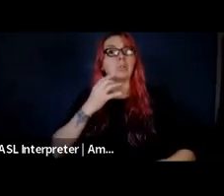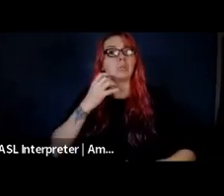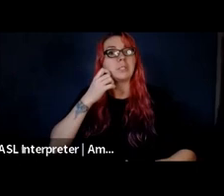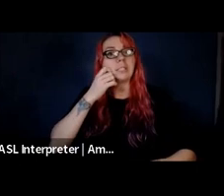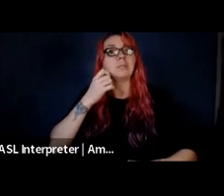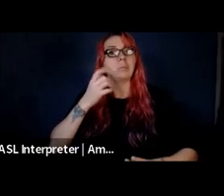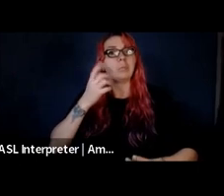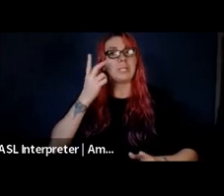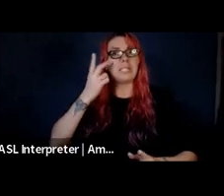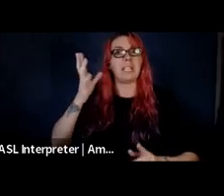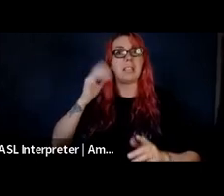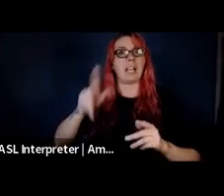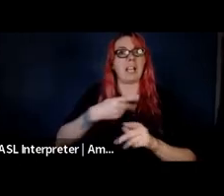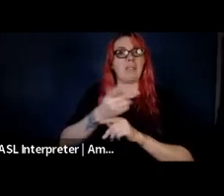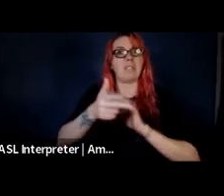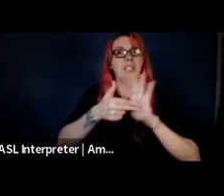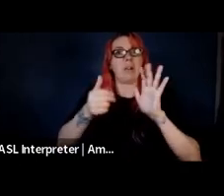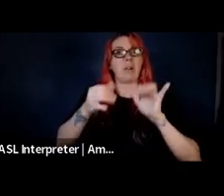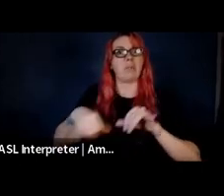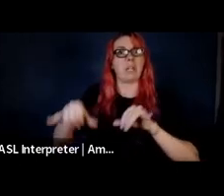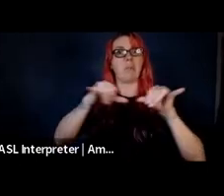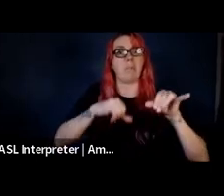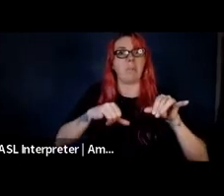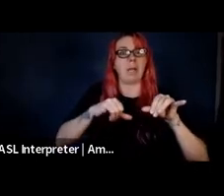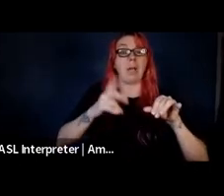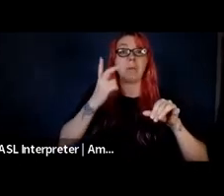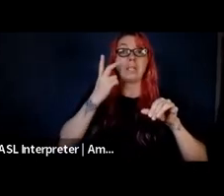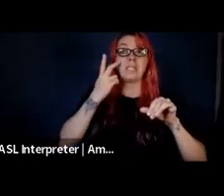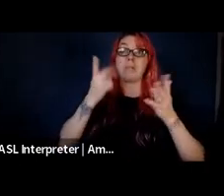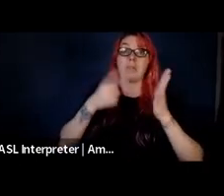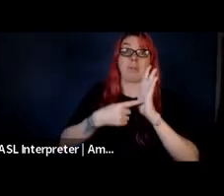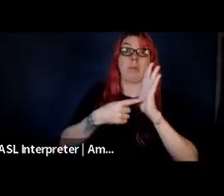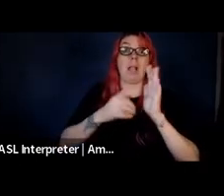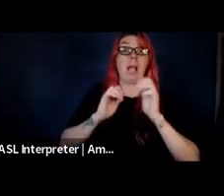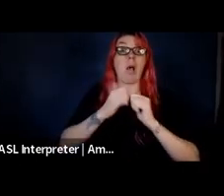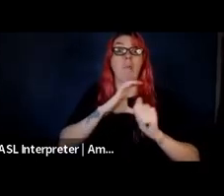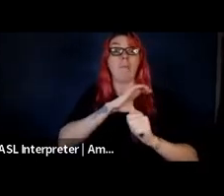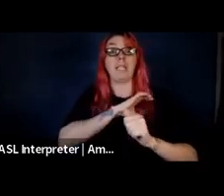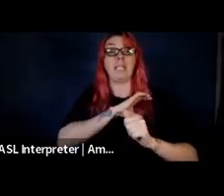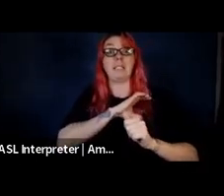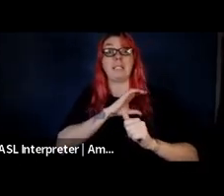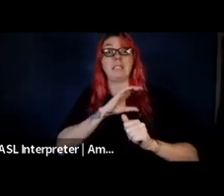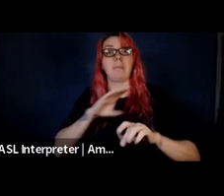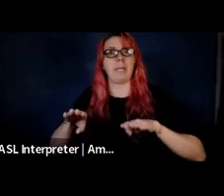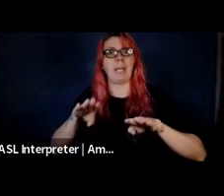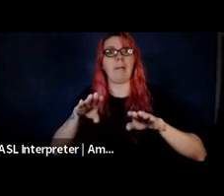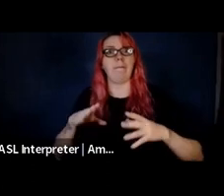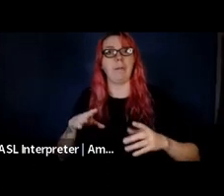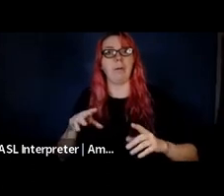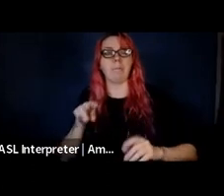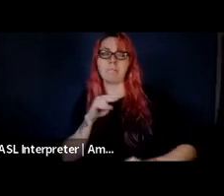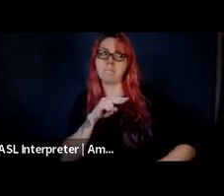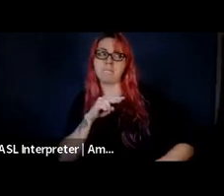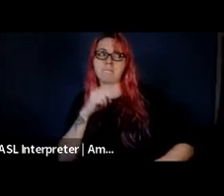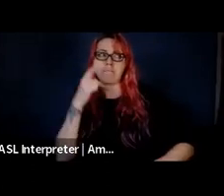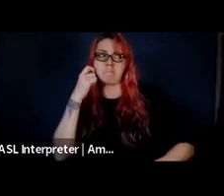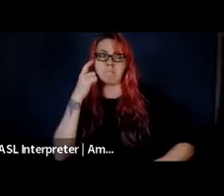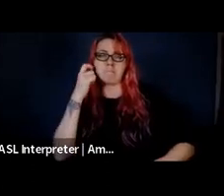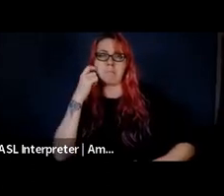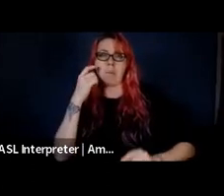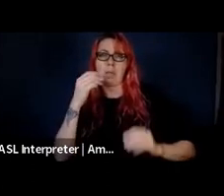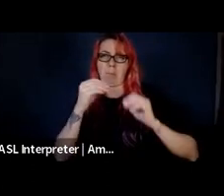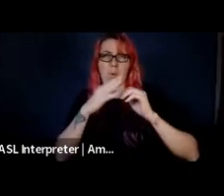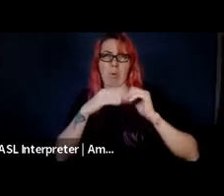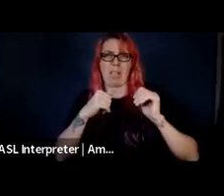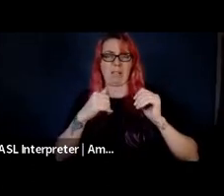show up in the ways that we get policed, in the ways that we get perceived in environments. If you think about even something as a stereotype like the angry black